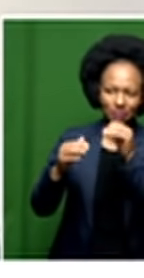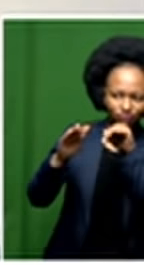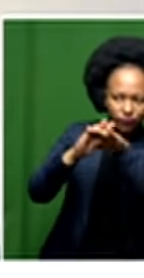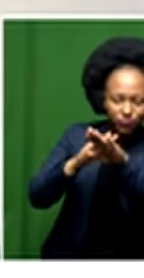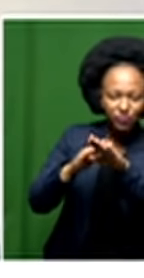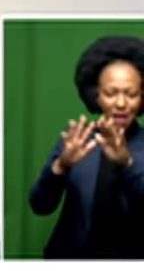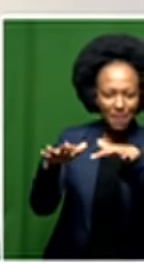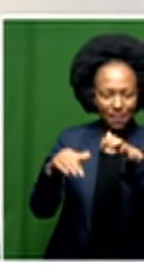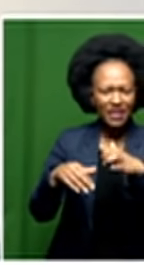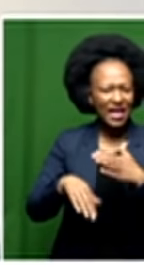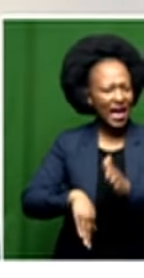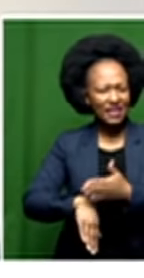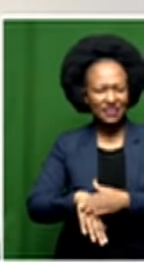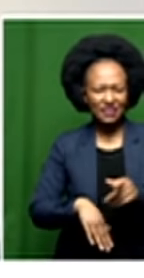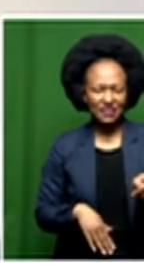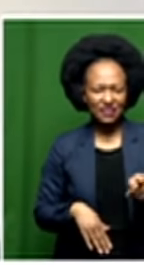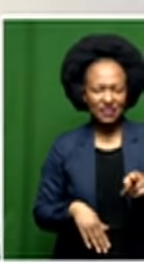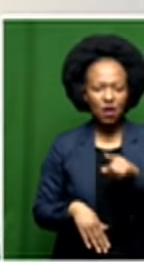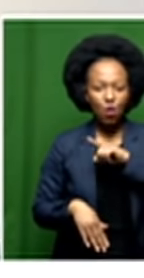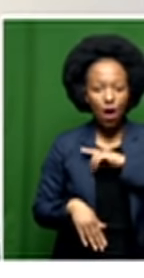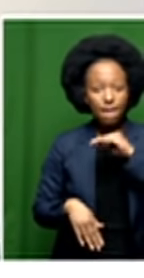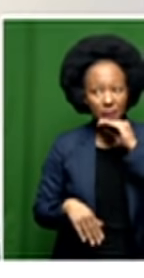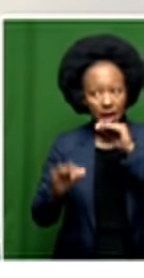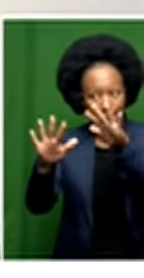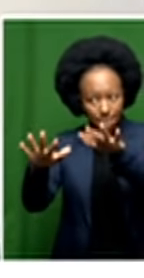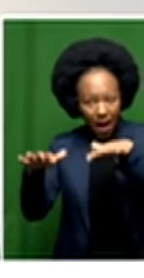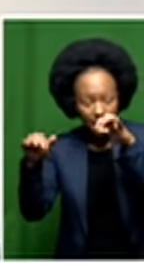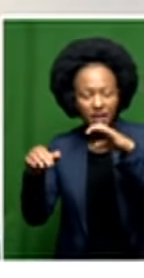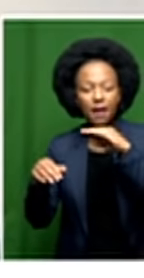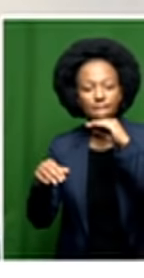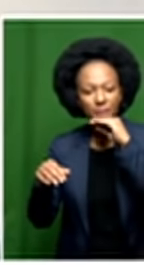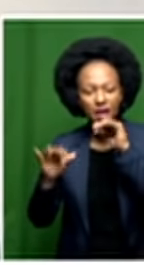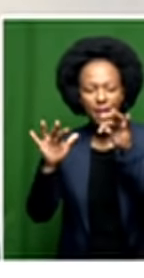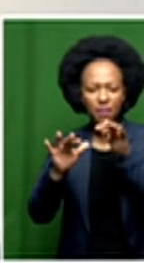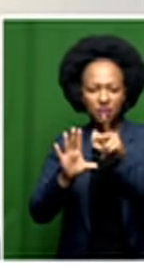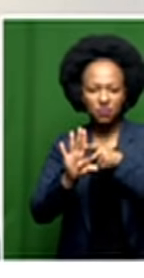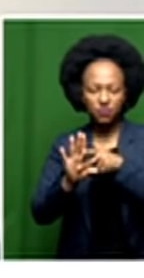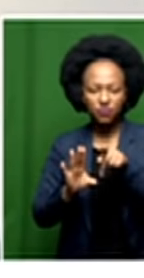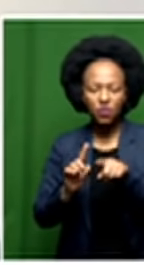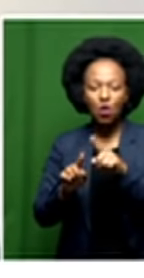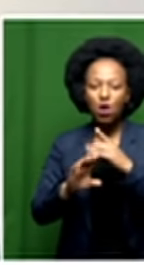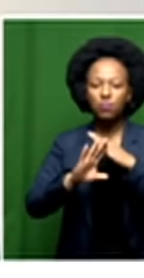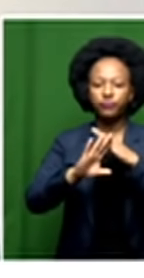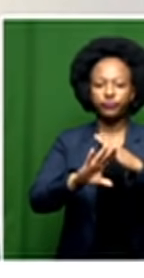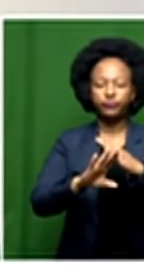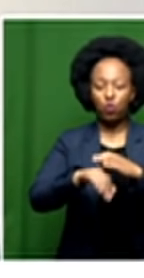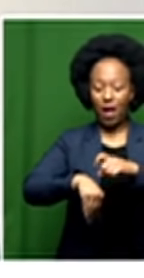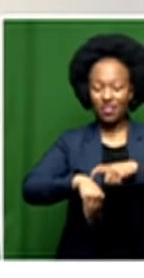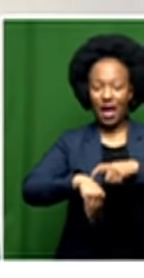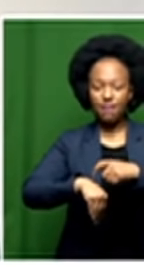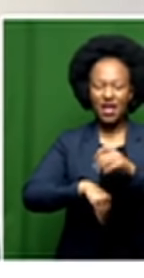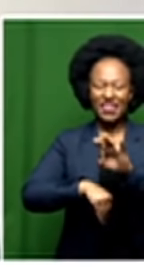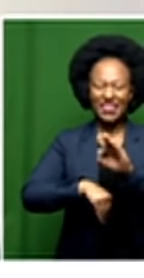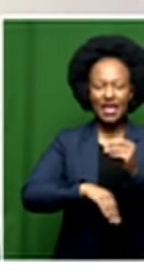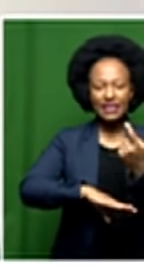the key to a parliamentary process would have been public participation, which would have been prohibited for at least a period of 30 days,